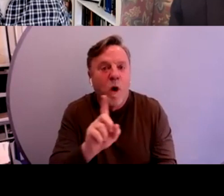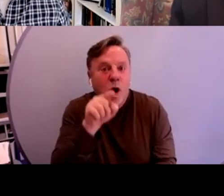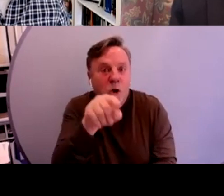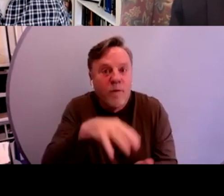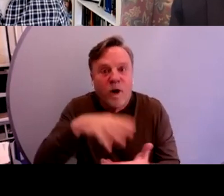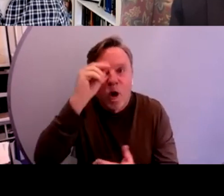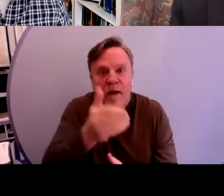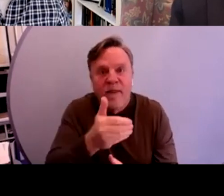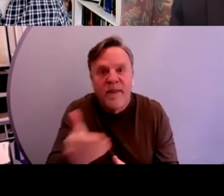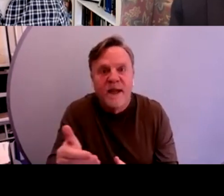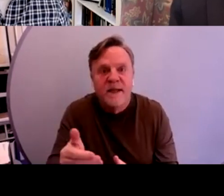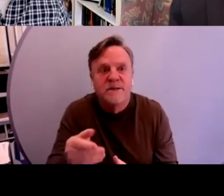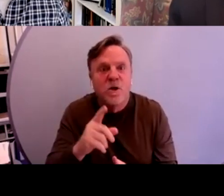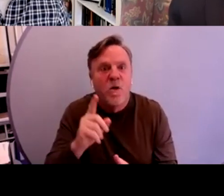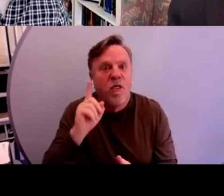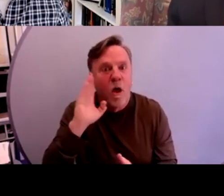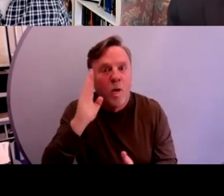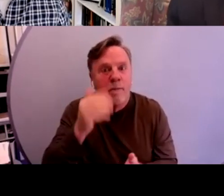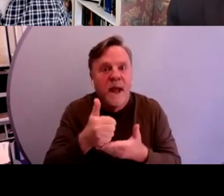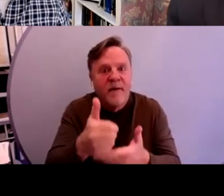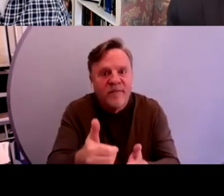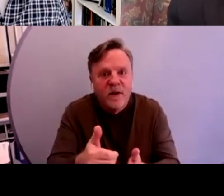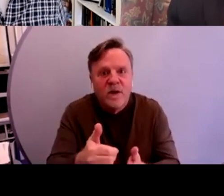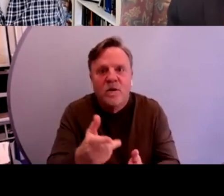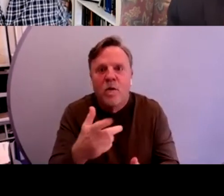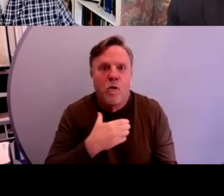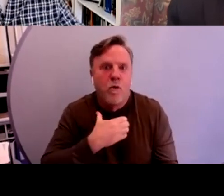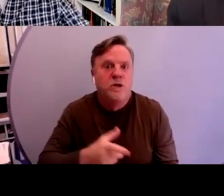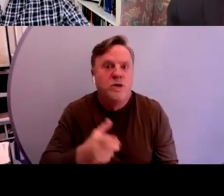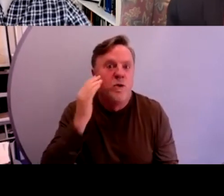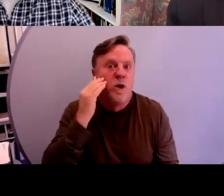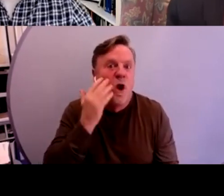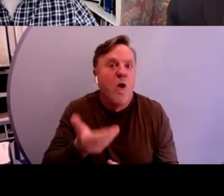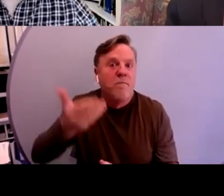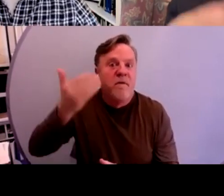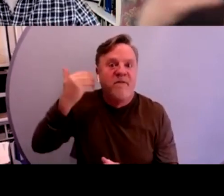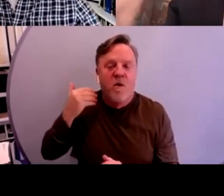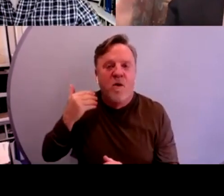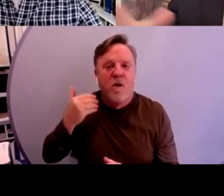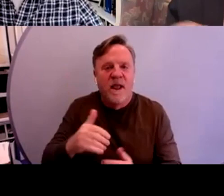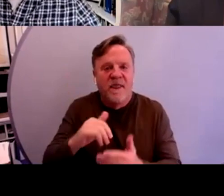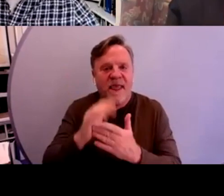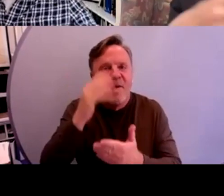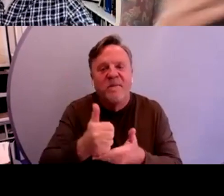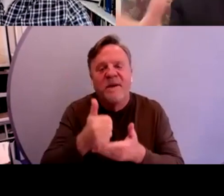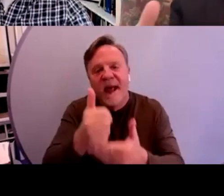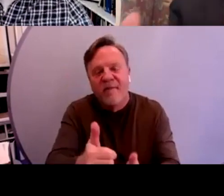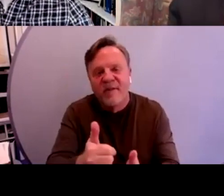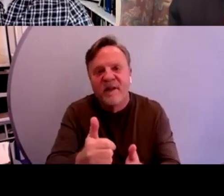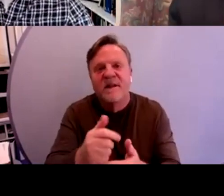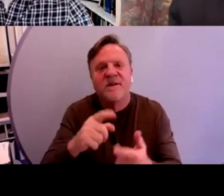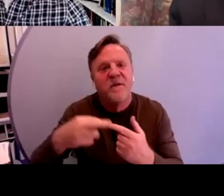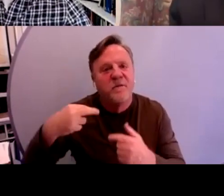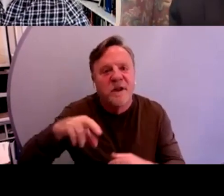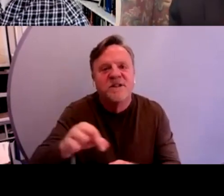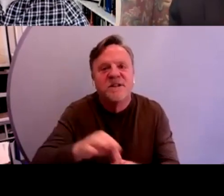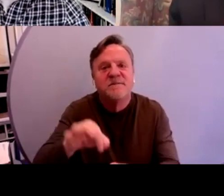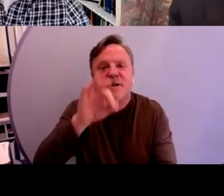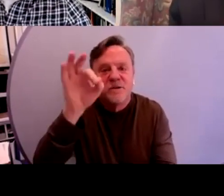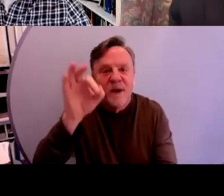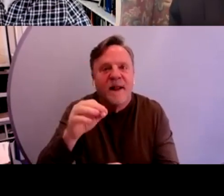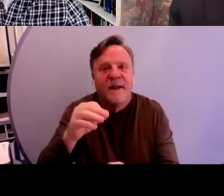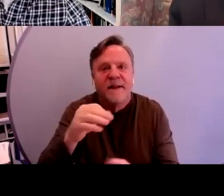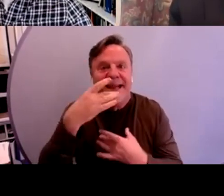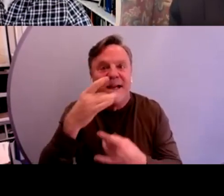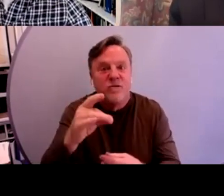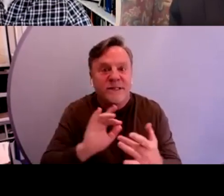you thought would be really helpful or you wish you had known beforehand. And that will be helpful to the Religion and Spirituality Interest